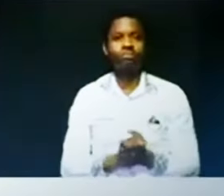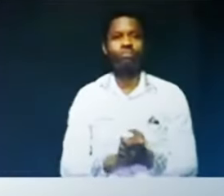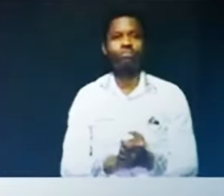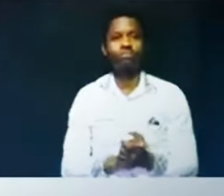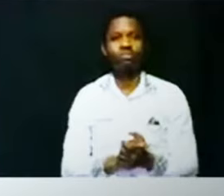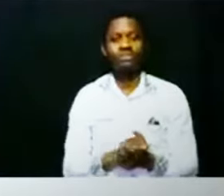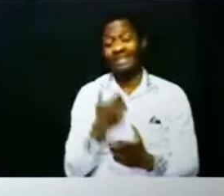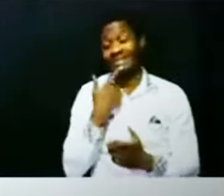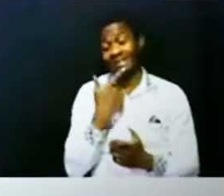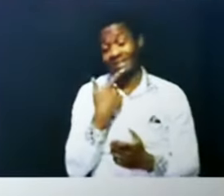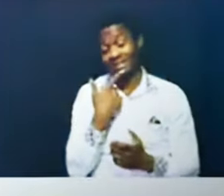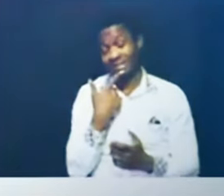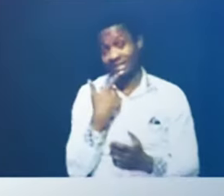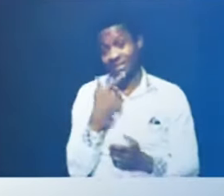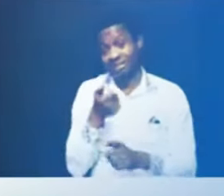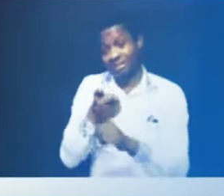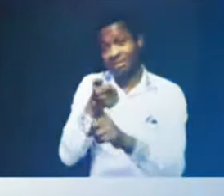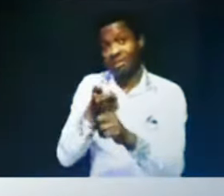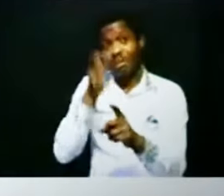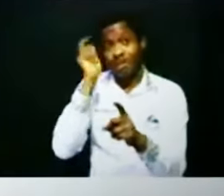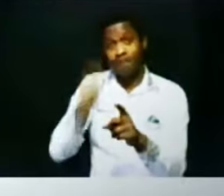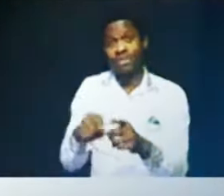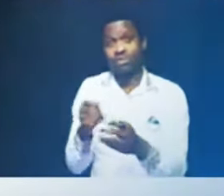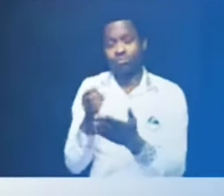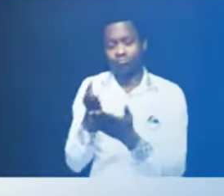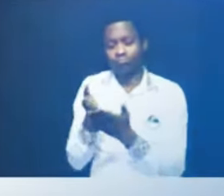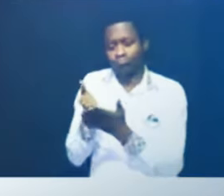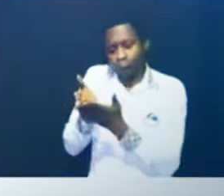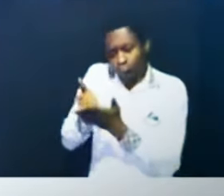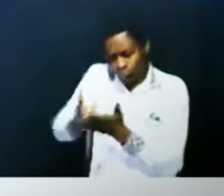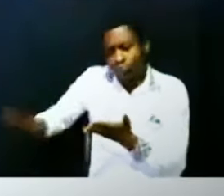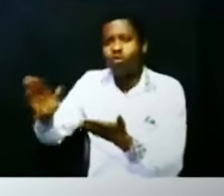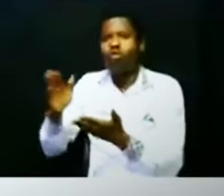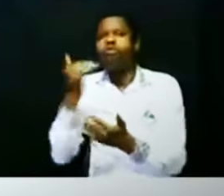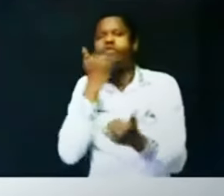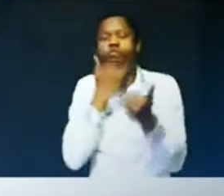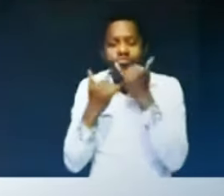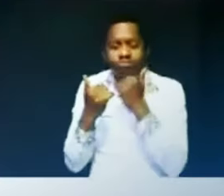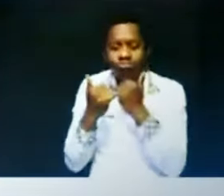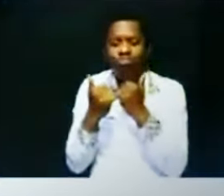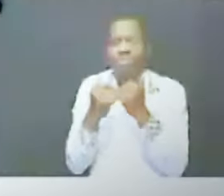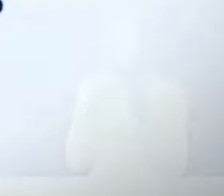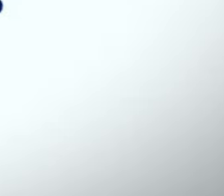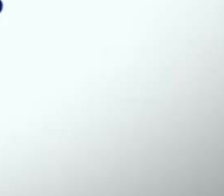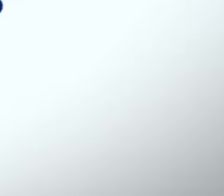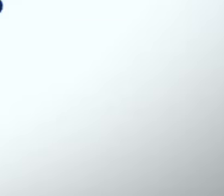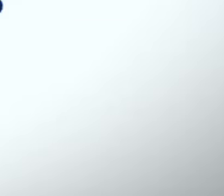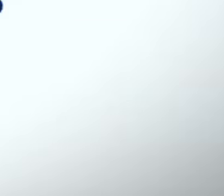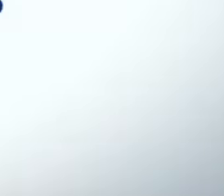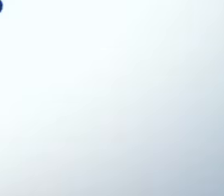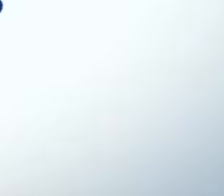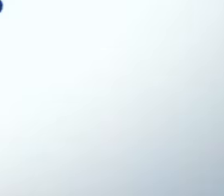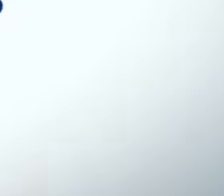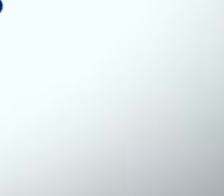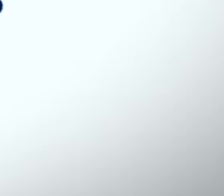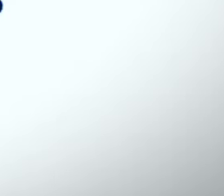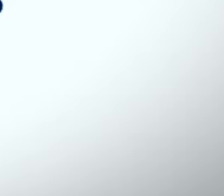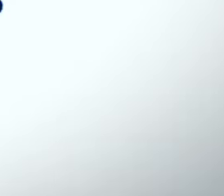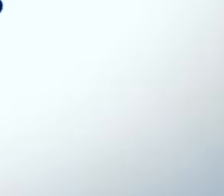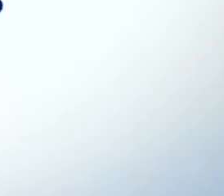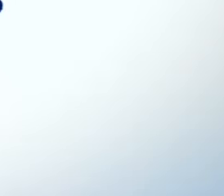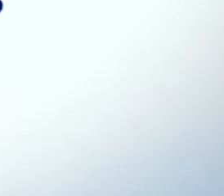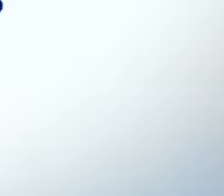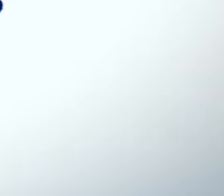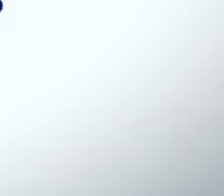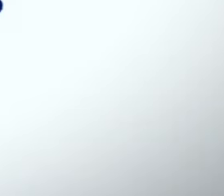carefully avoid if you can. So if we know how they come, it will help us in trying to